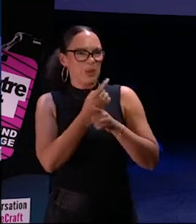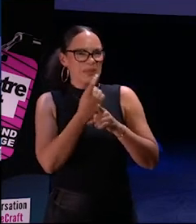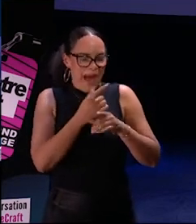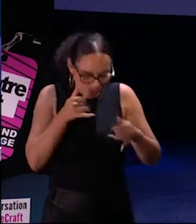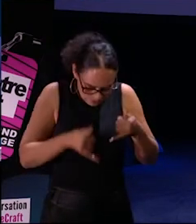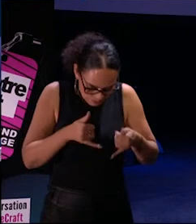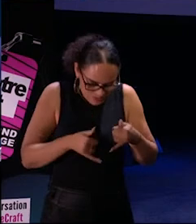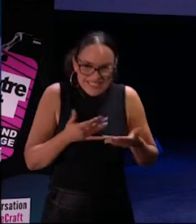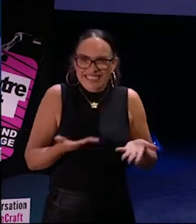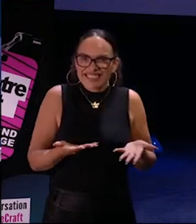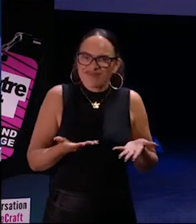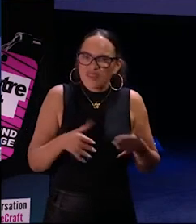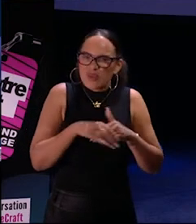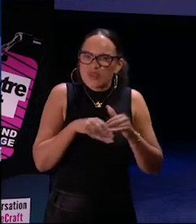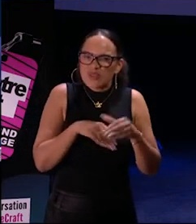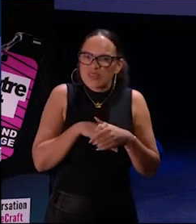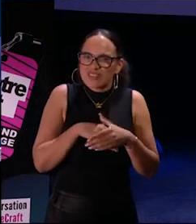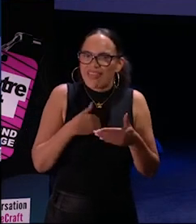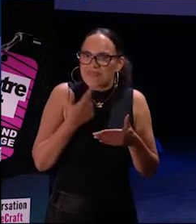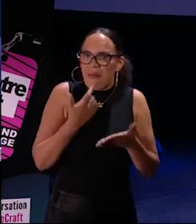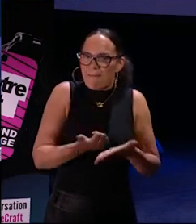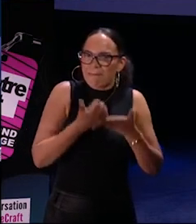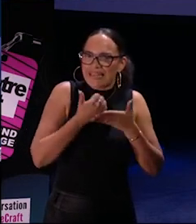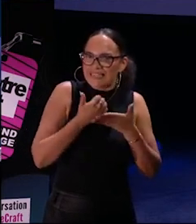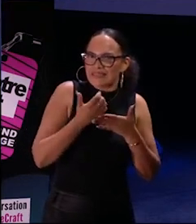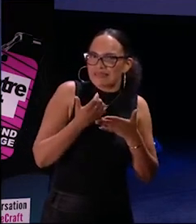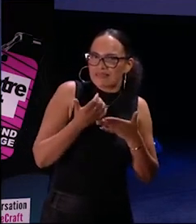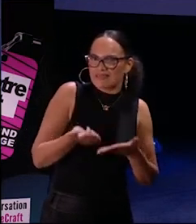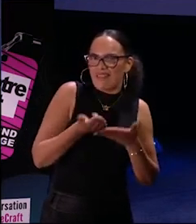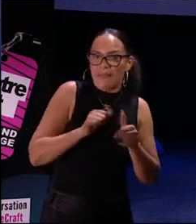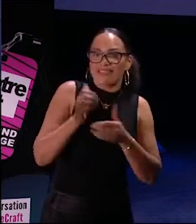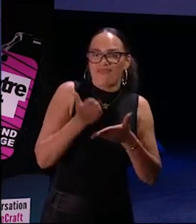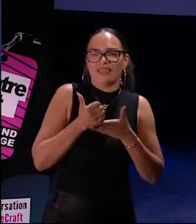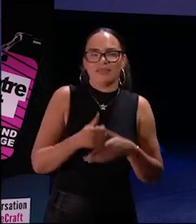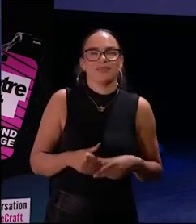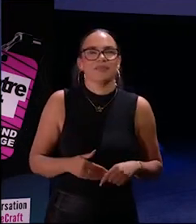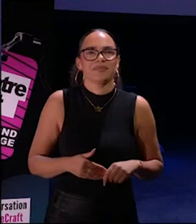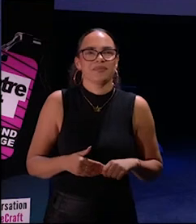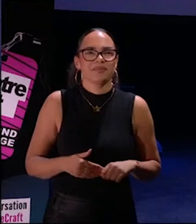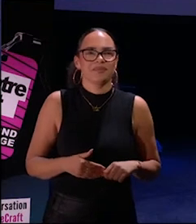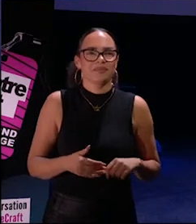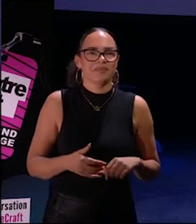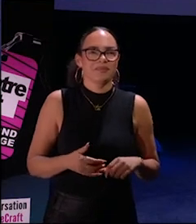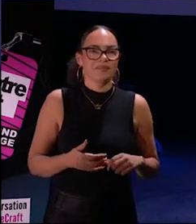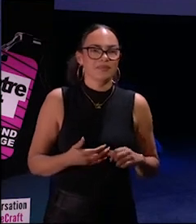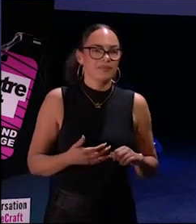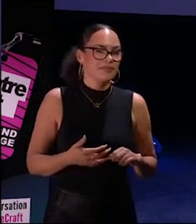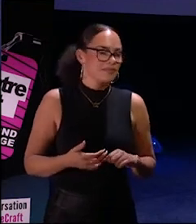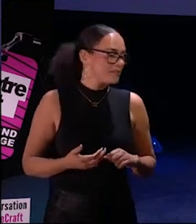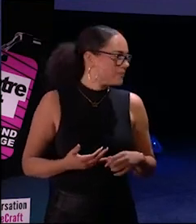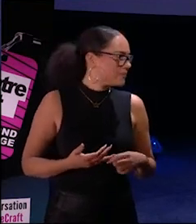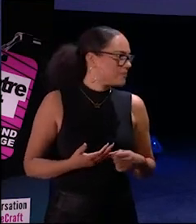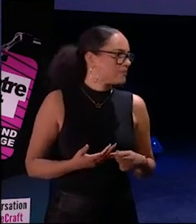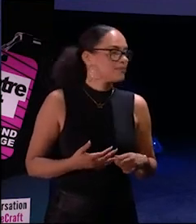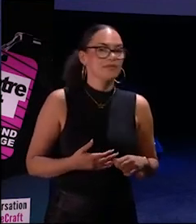don't know why, but that's my best piece of advice for networking. Amazing advice. Either of you two, anything to